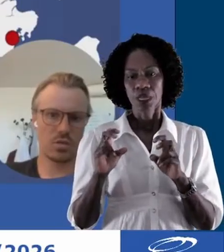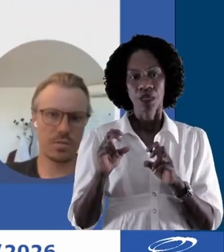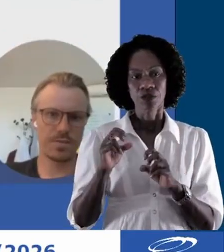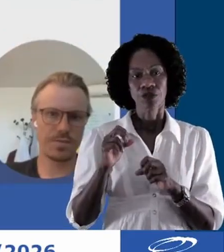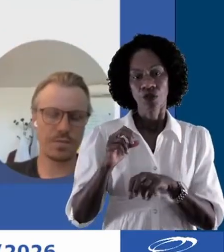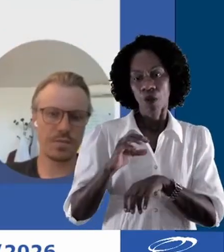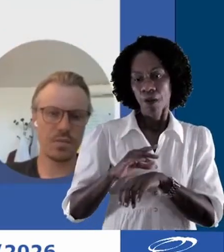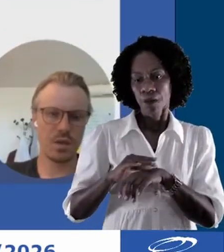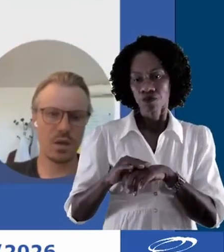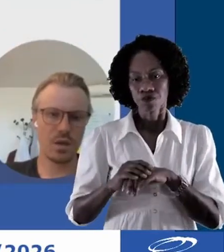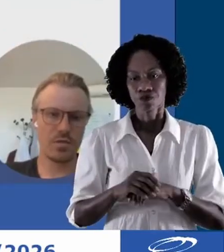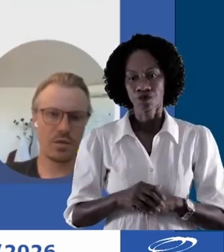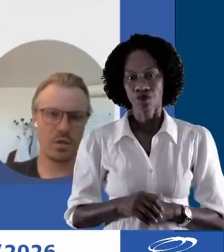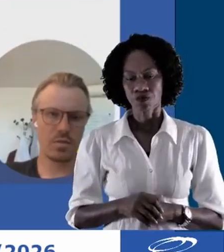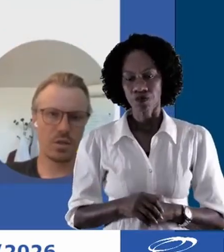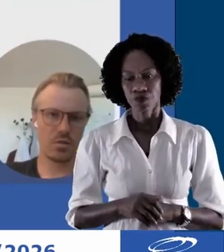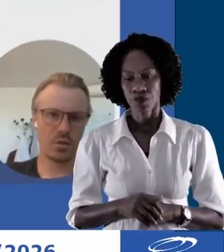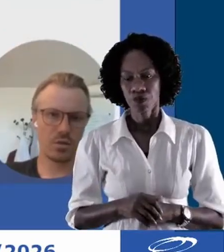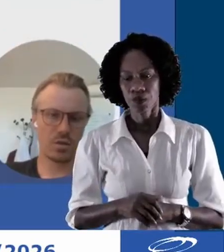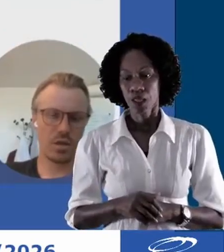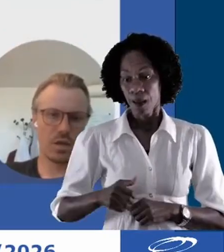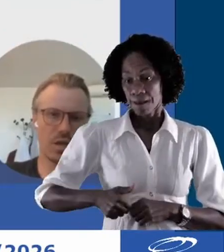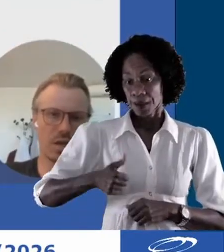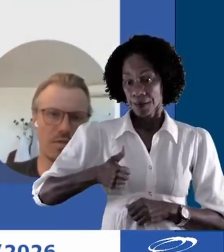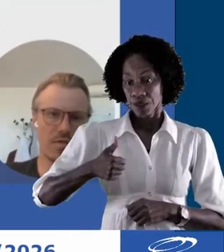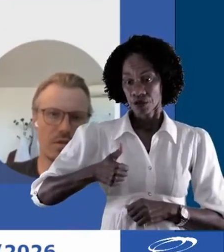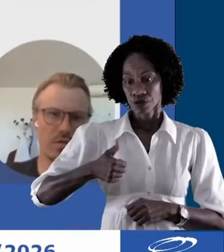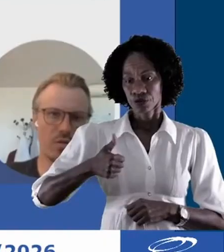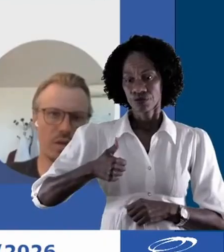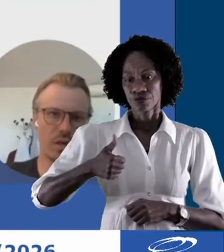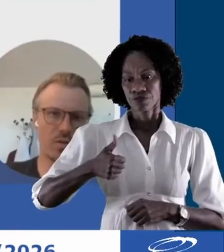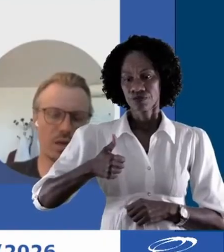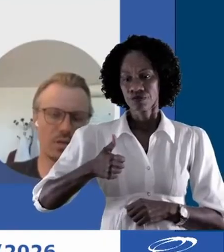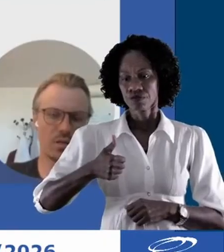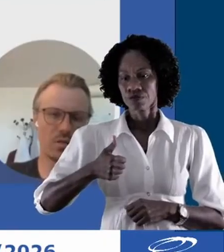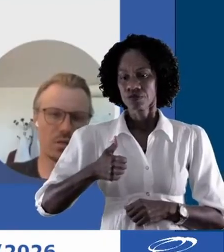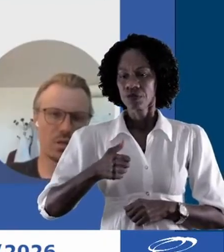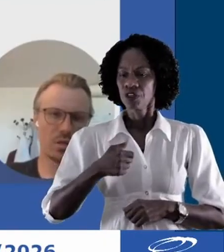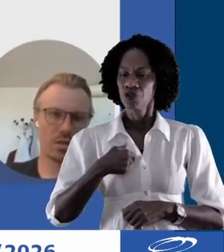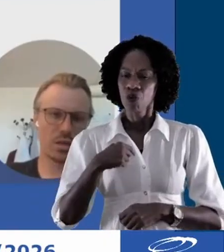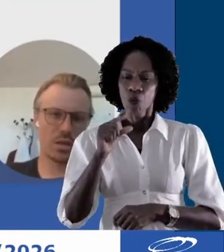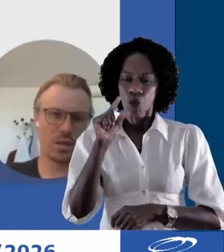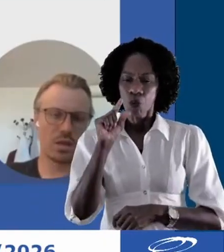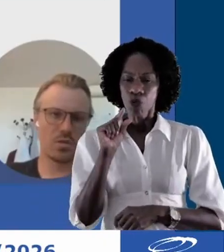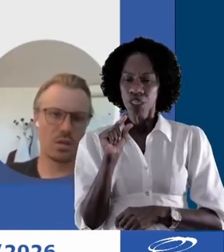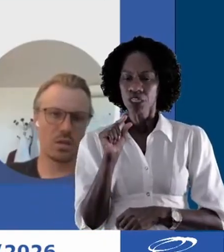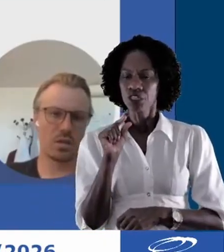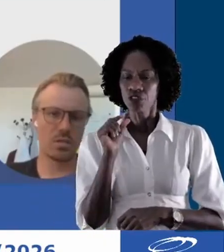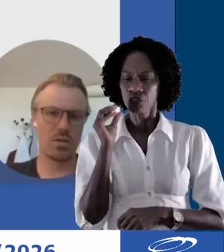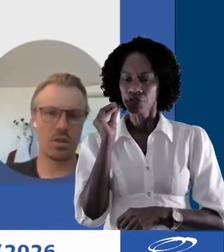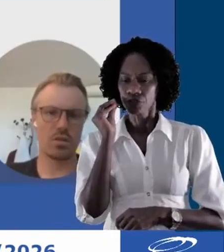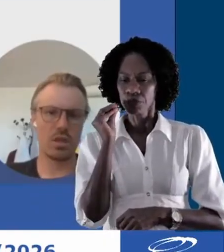tissues. First, some disclosures. I have very few black and white answers to this topic. I know this